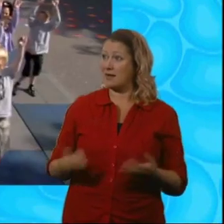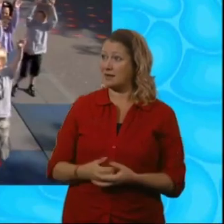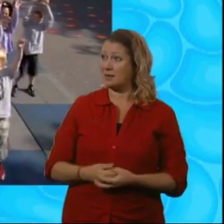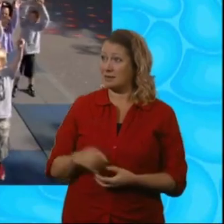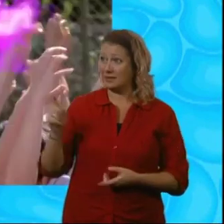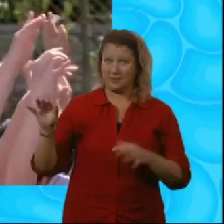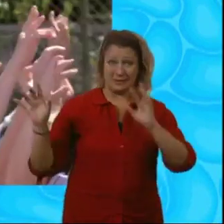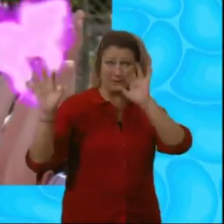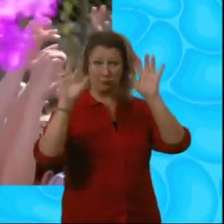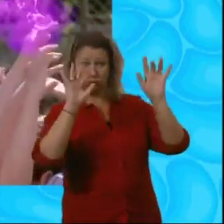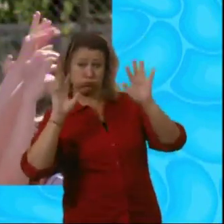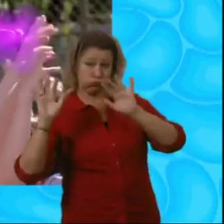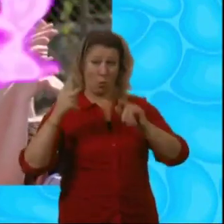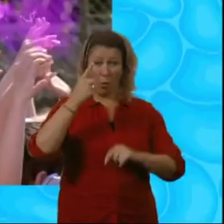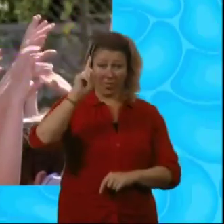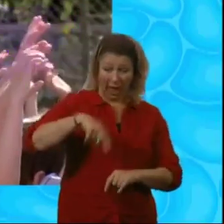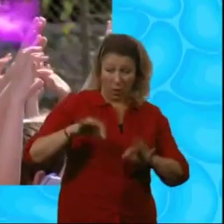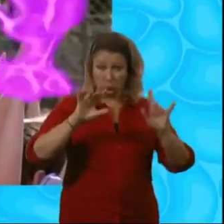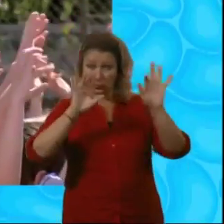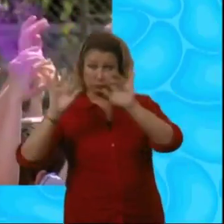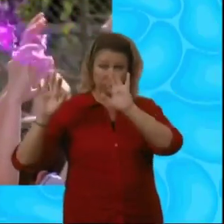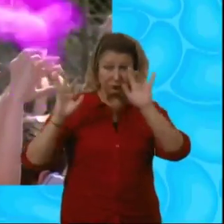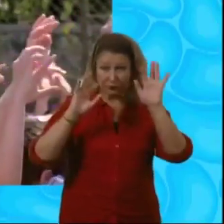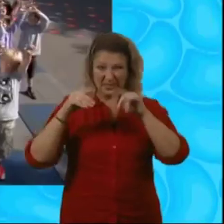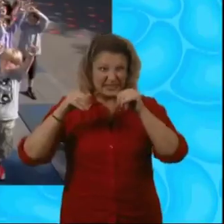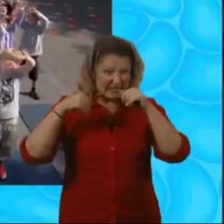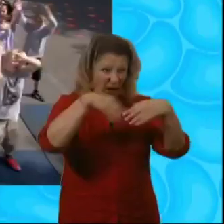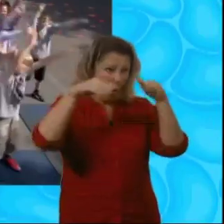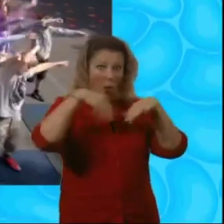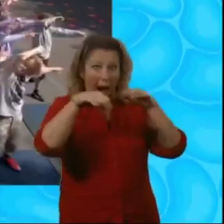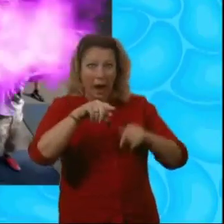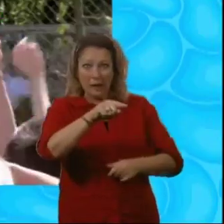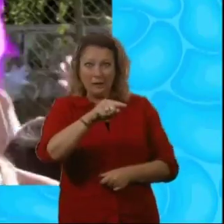Use the power of 1,000 fingers to chase away the number taker.